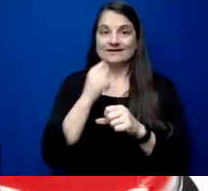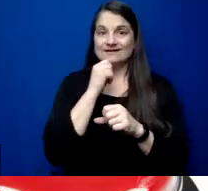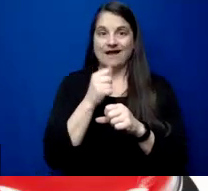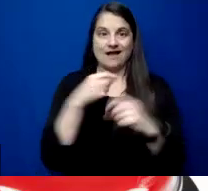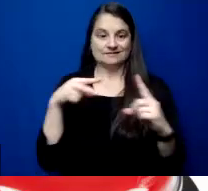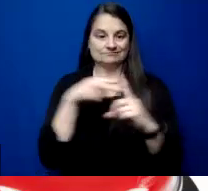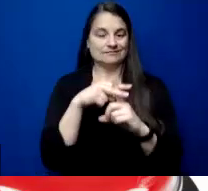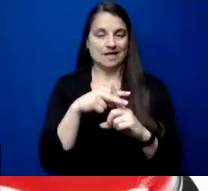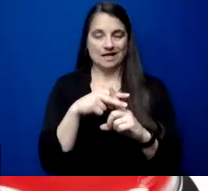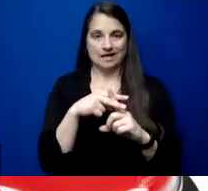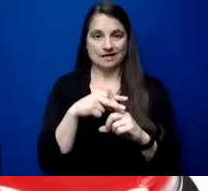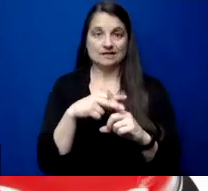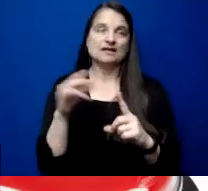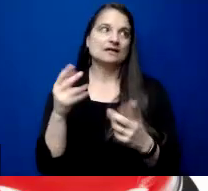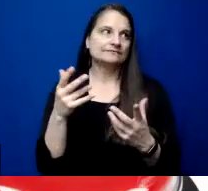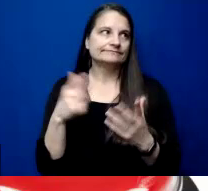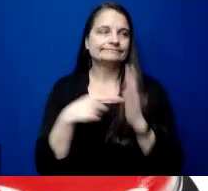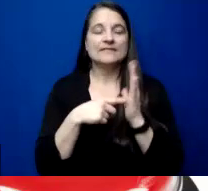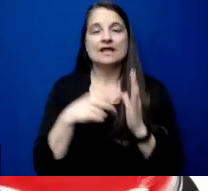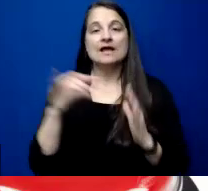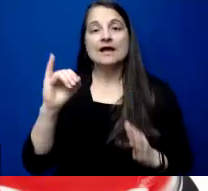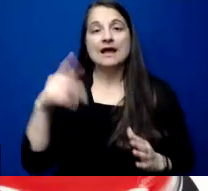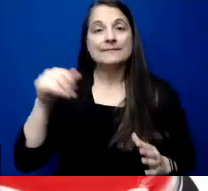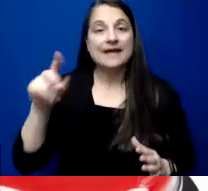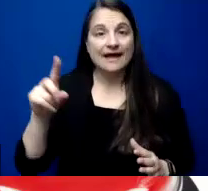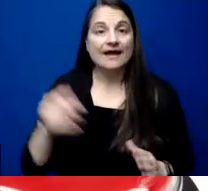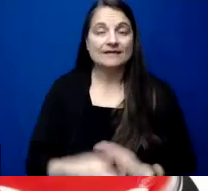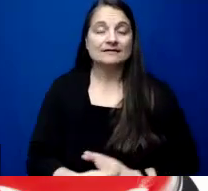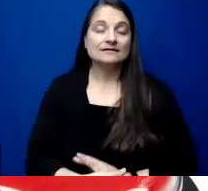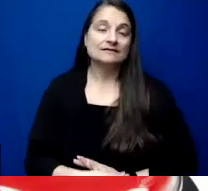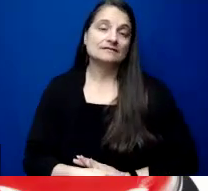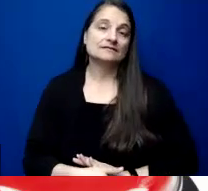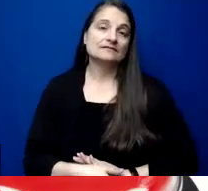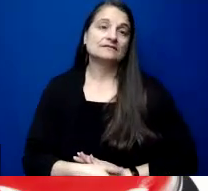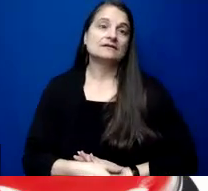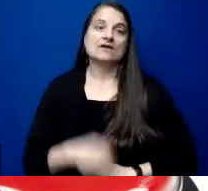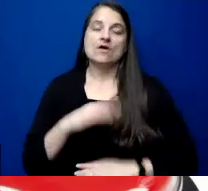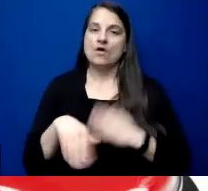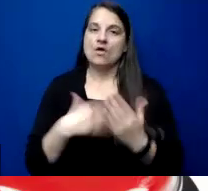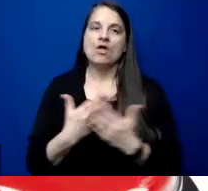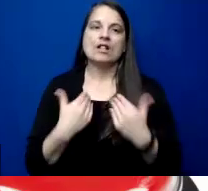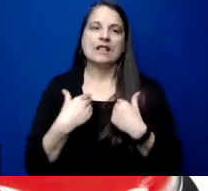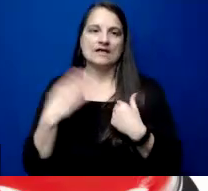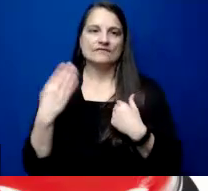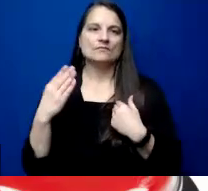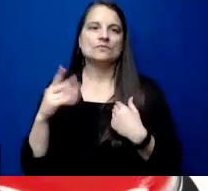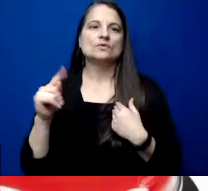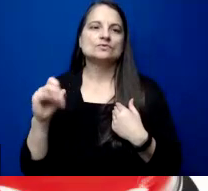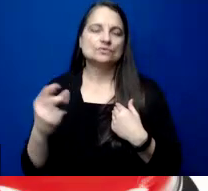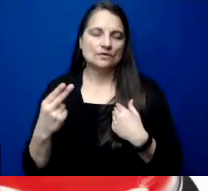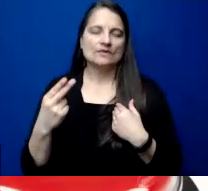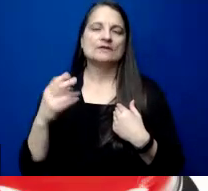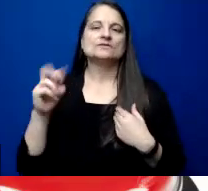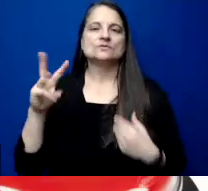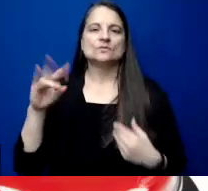to plug into, like an iPad, for example. The newer iPads all work with Bluetooth switches. So this little